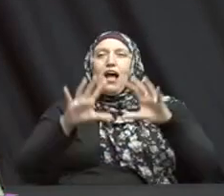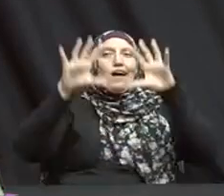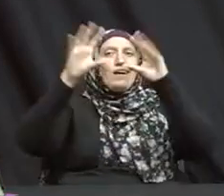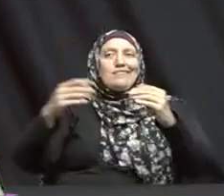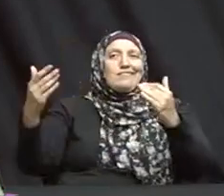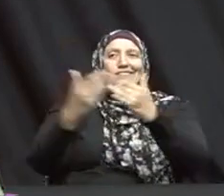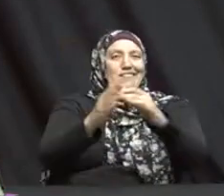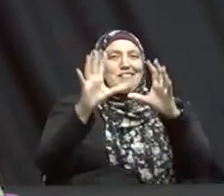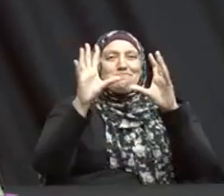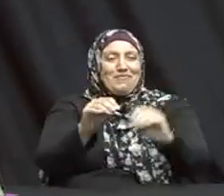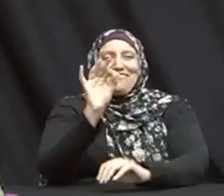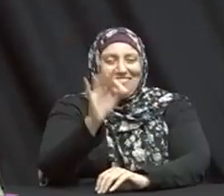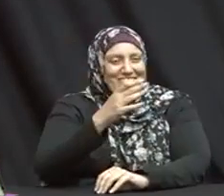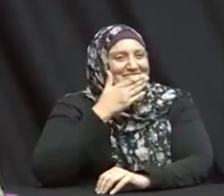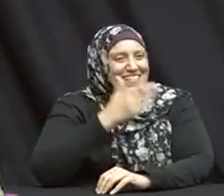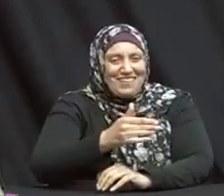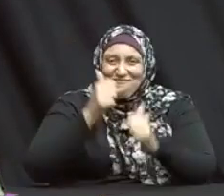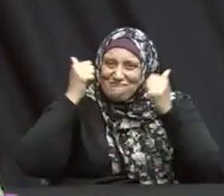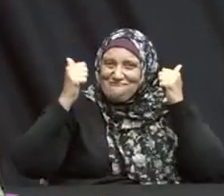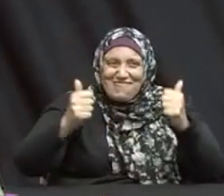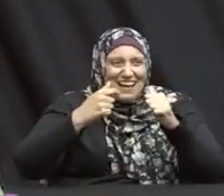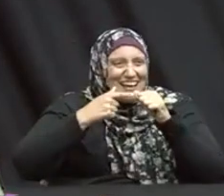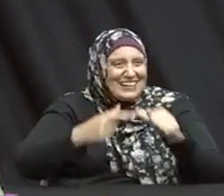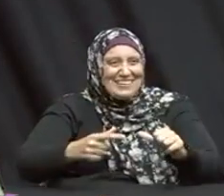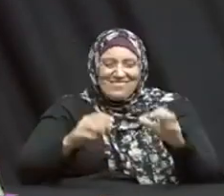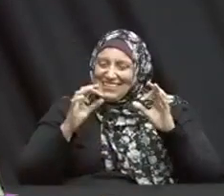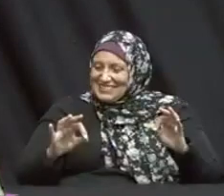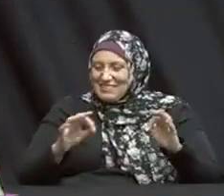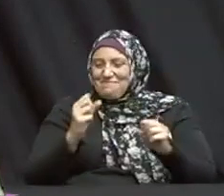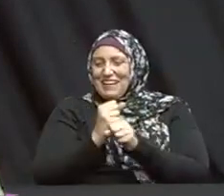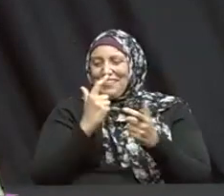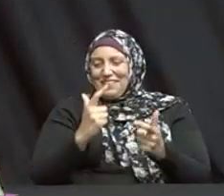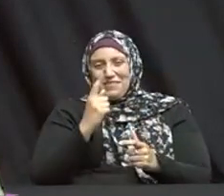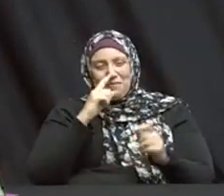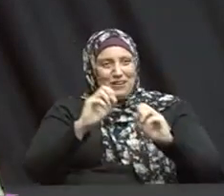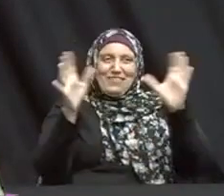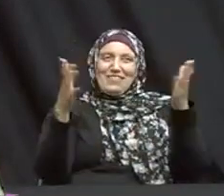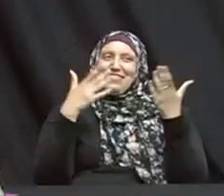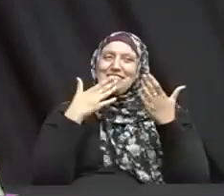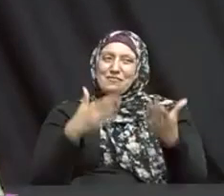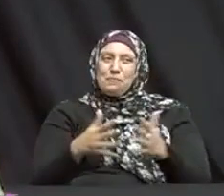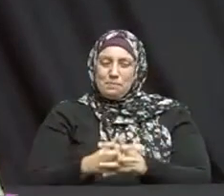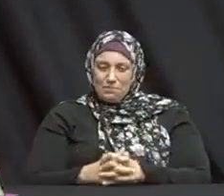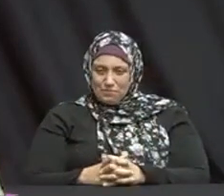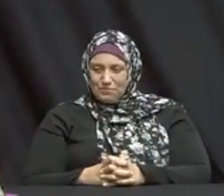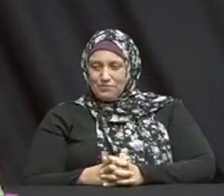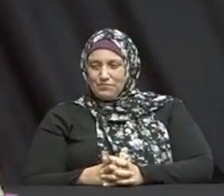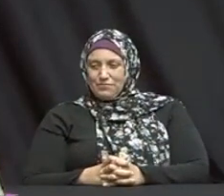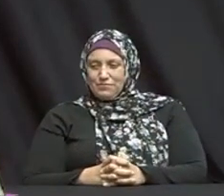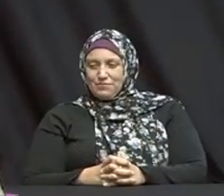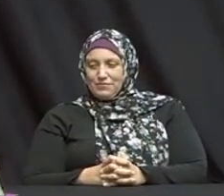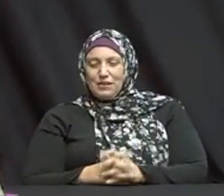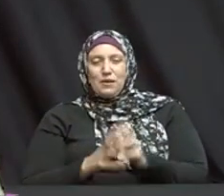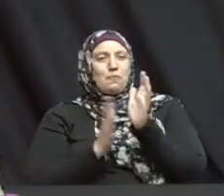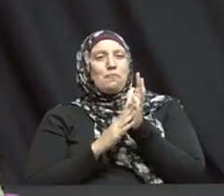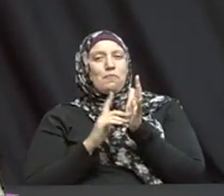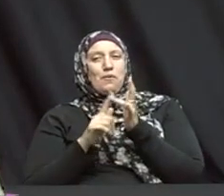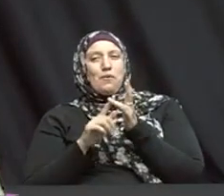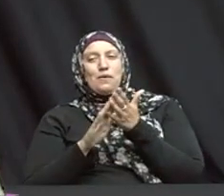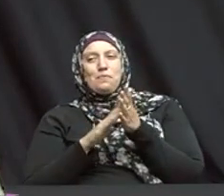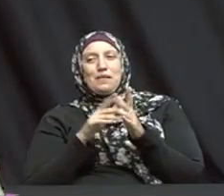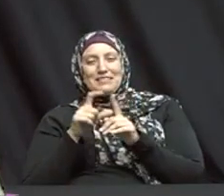I really appreciate that. I think that will clarify a lot of things for a lot of people. Thank you very much, Sheikh. Can I just add something on that point?